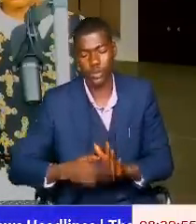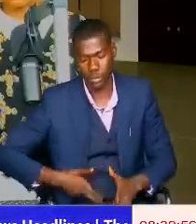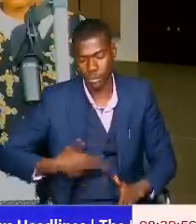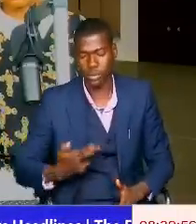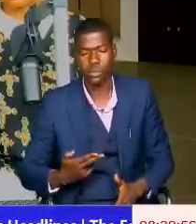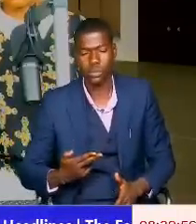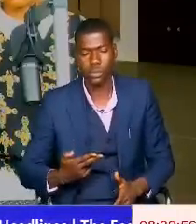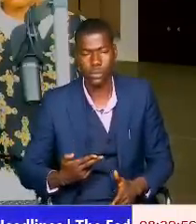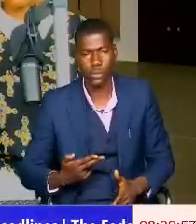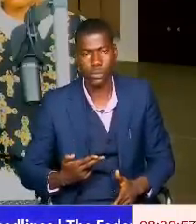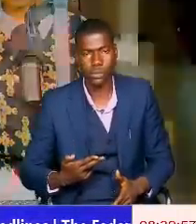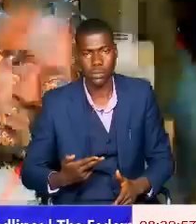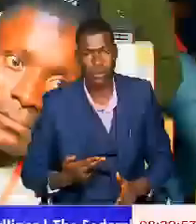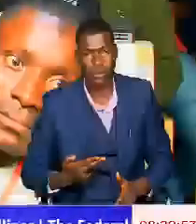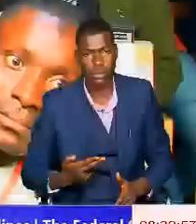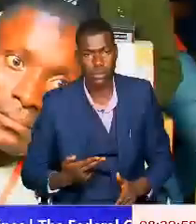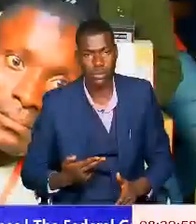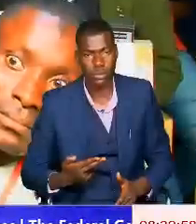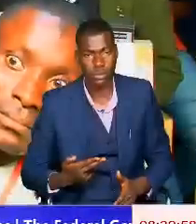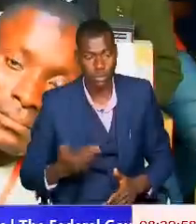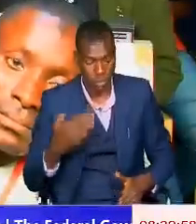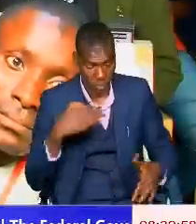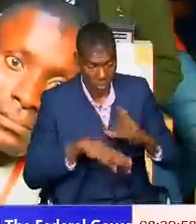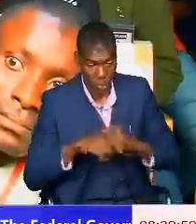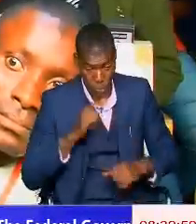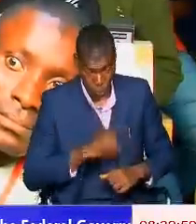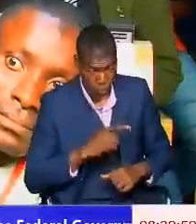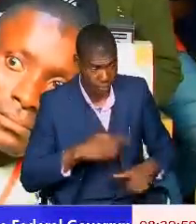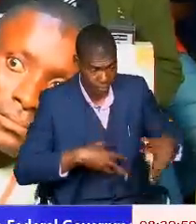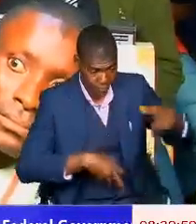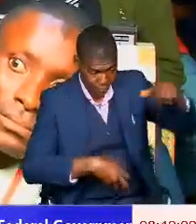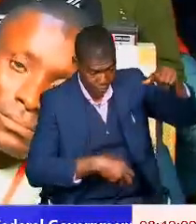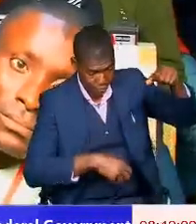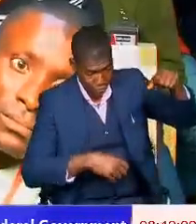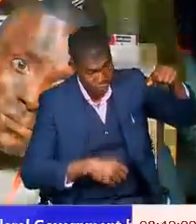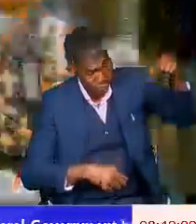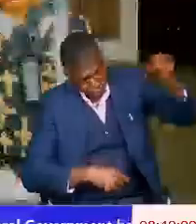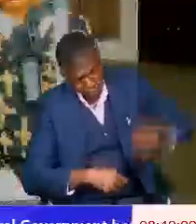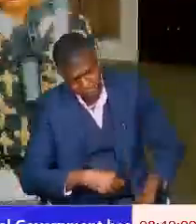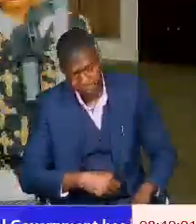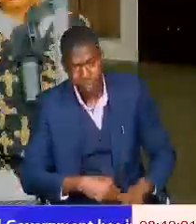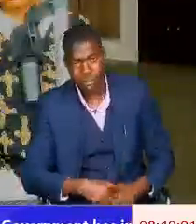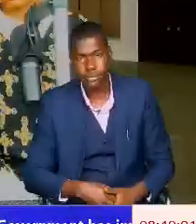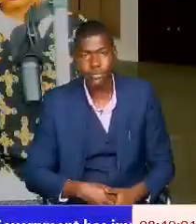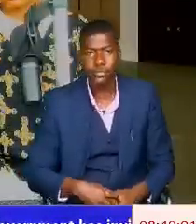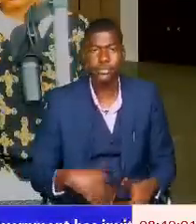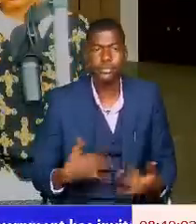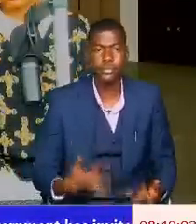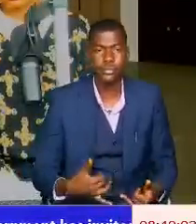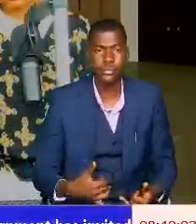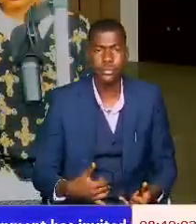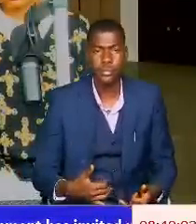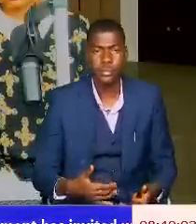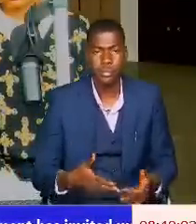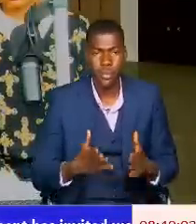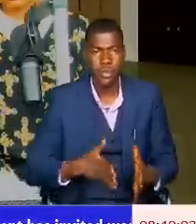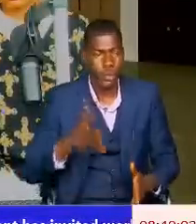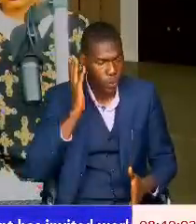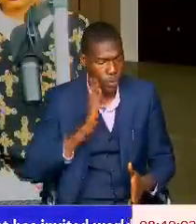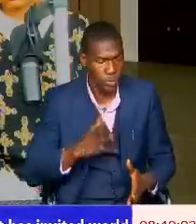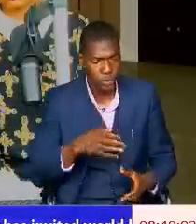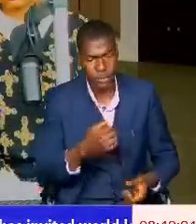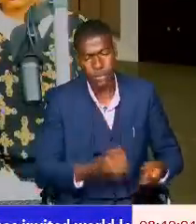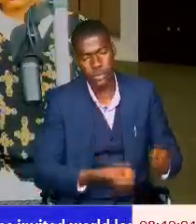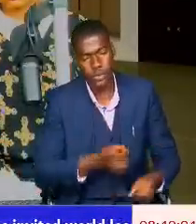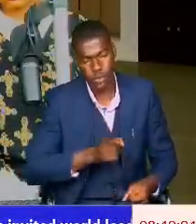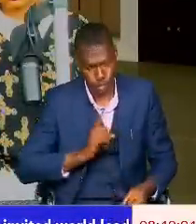They go say, enter your boot. Your own boot, now they go put you. Somebody there for back of that motor, we go drive your motor. Then they go drive